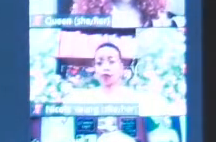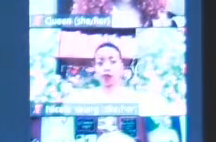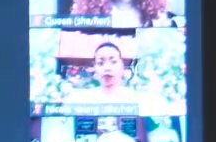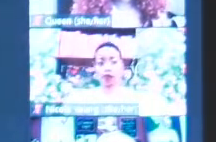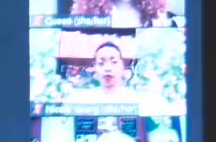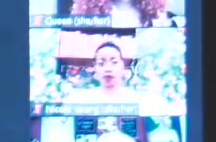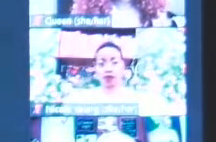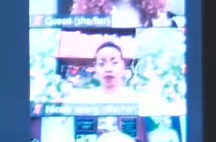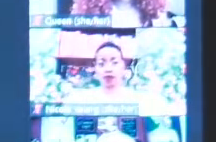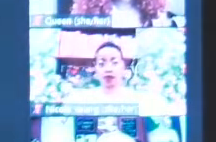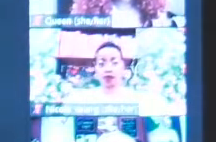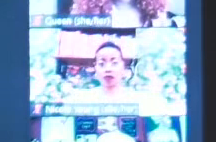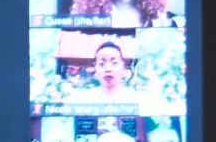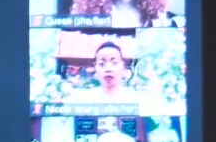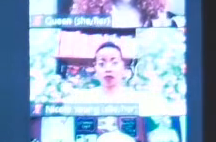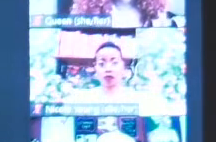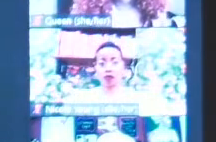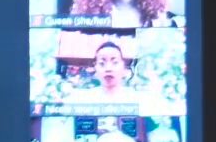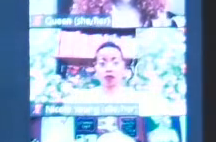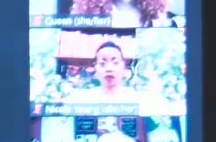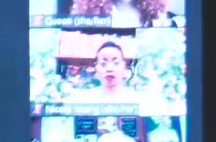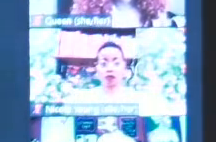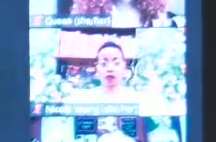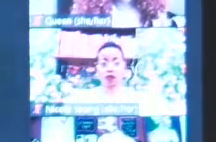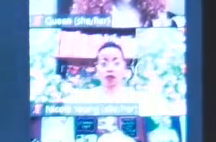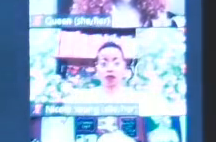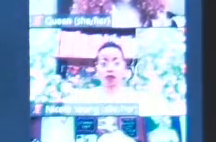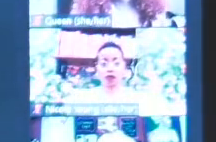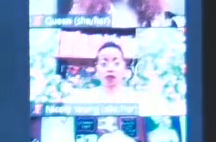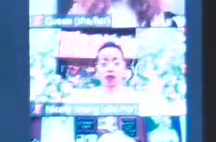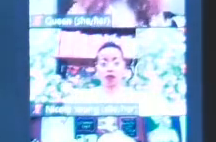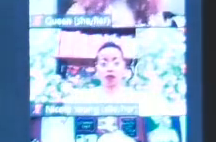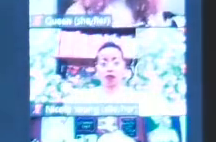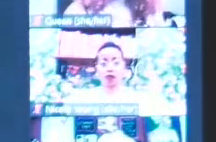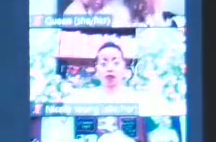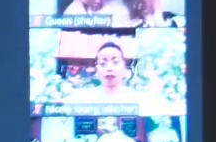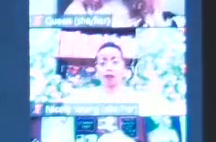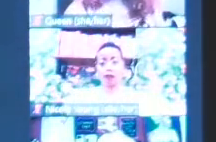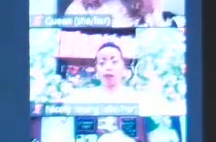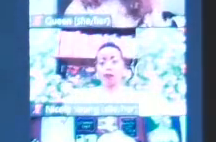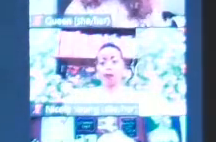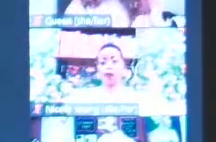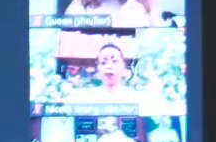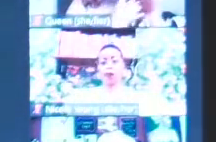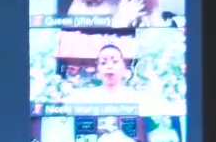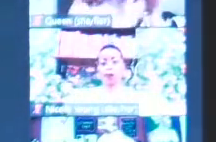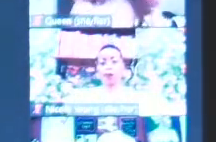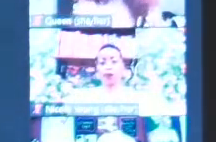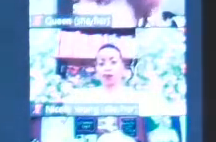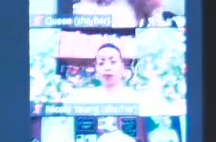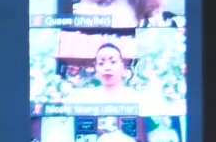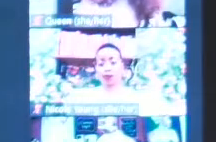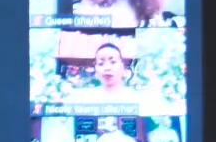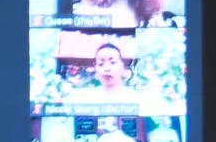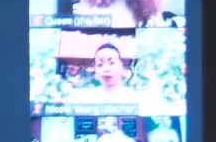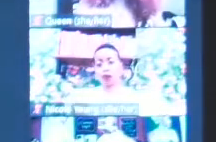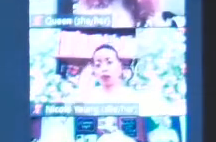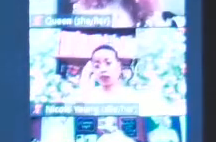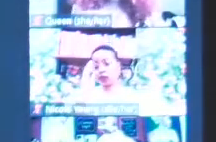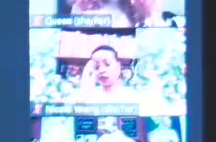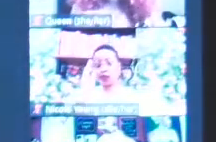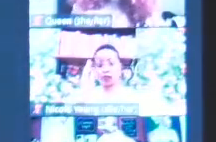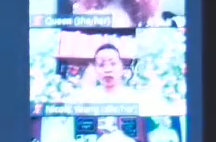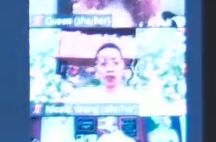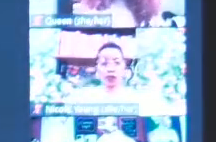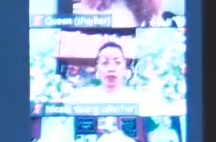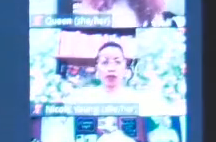We have political education. We have resources. And we do a lot of this, y'all. Kikiing, having fun together, but also talking about real issues that affect